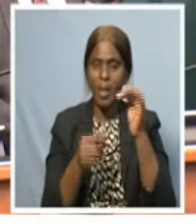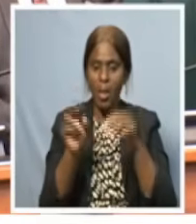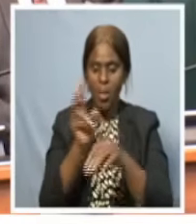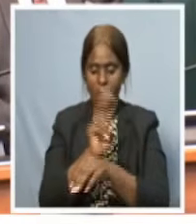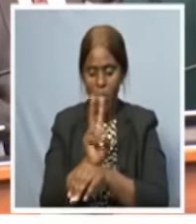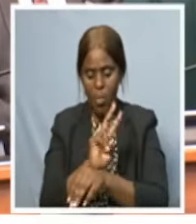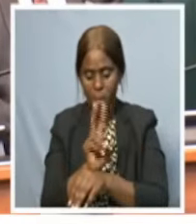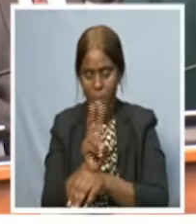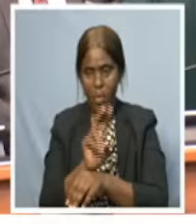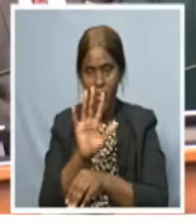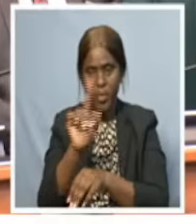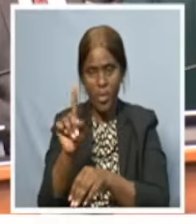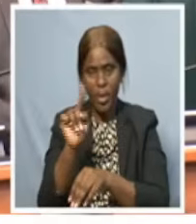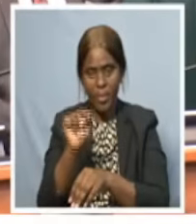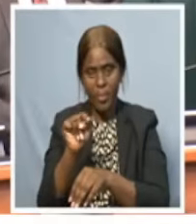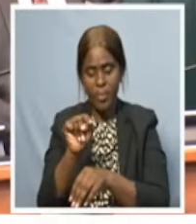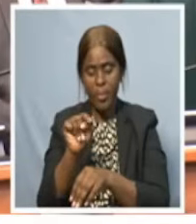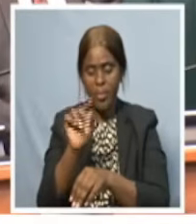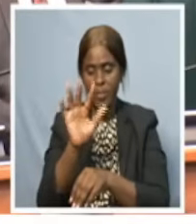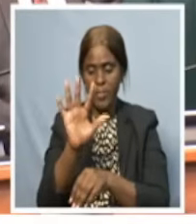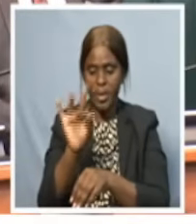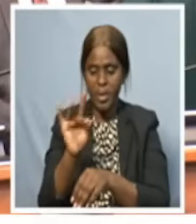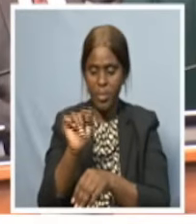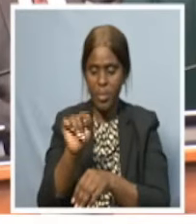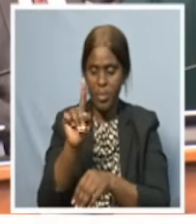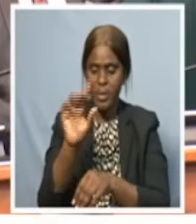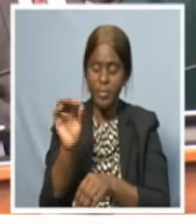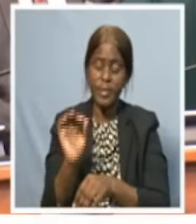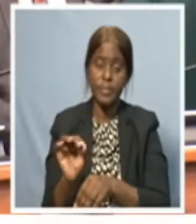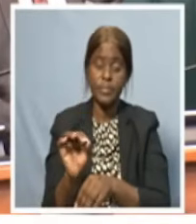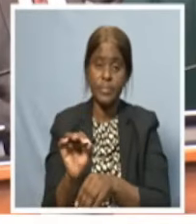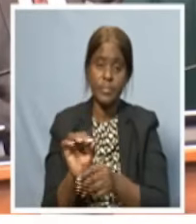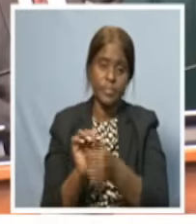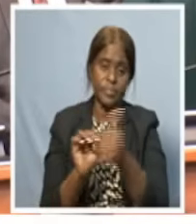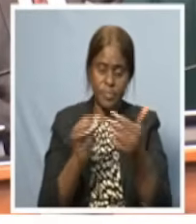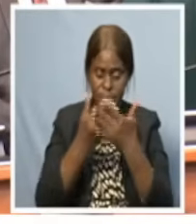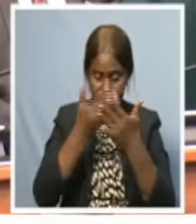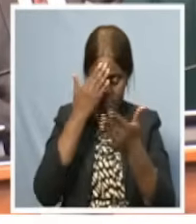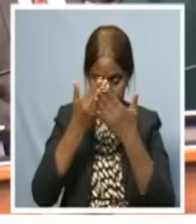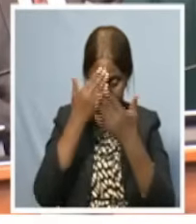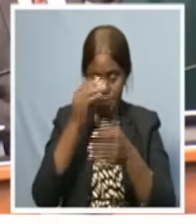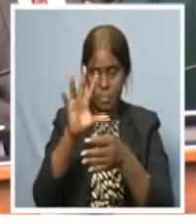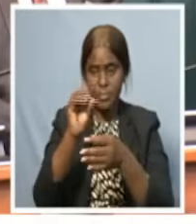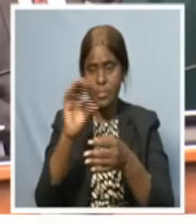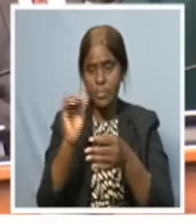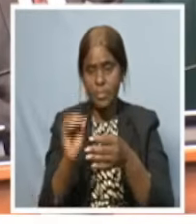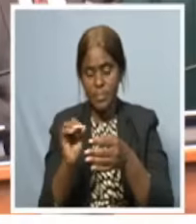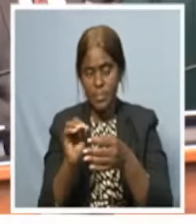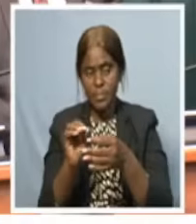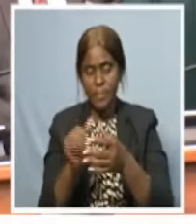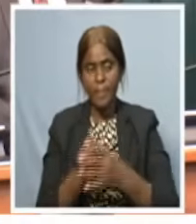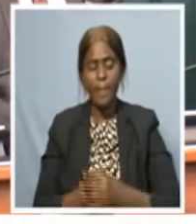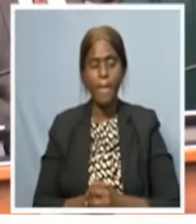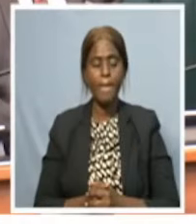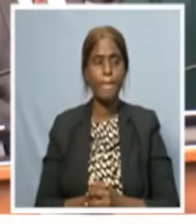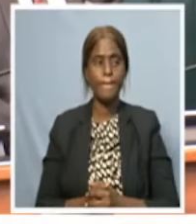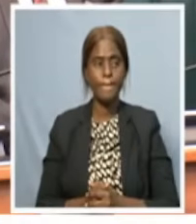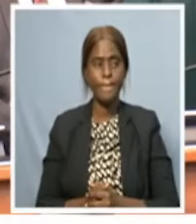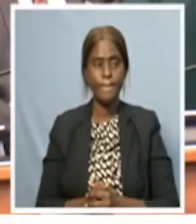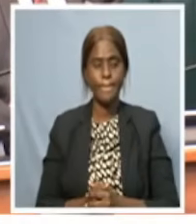movies at 58.1%, studying at 50%,